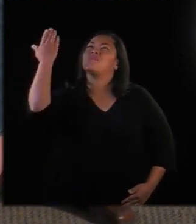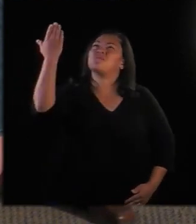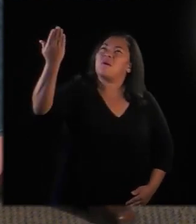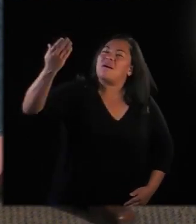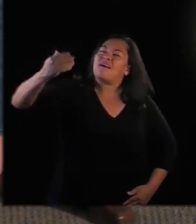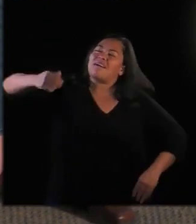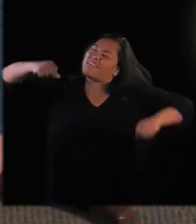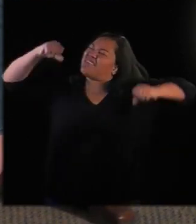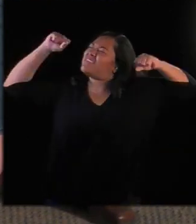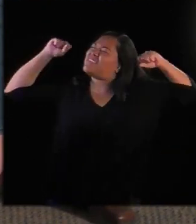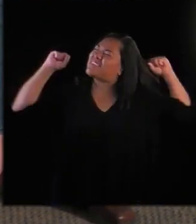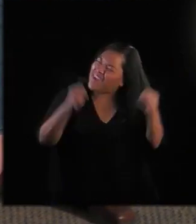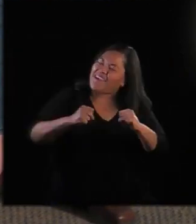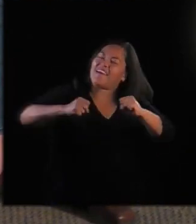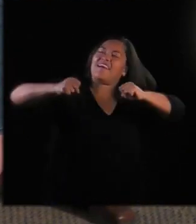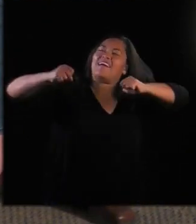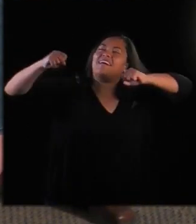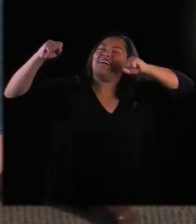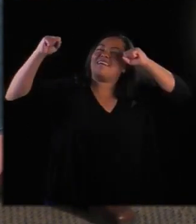only one who